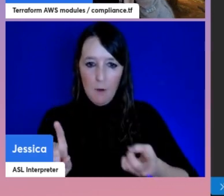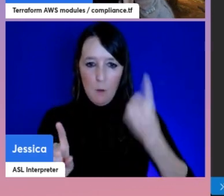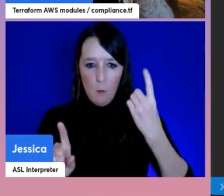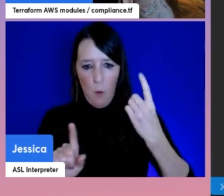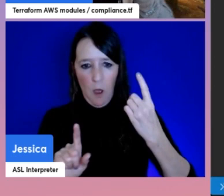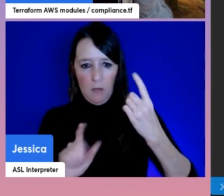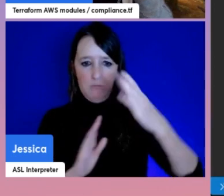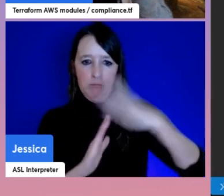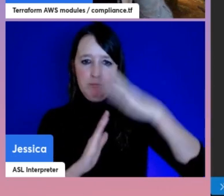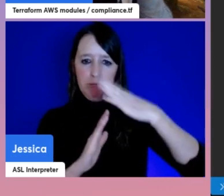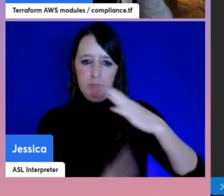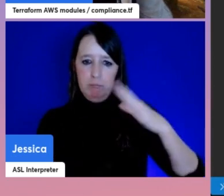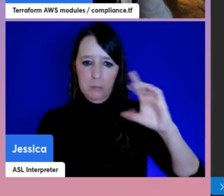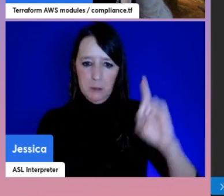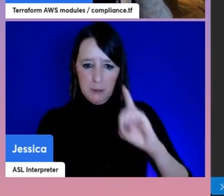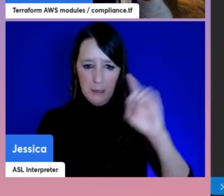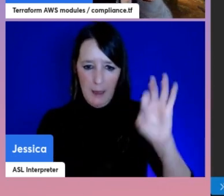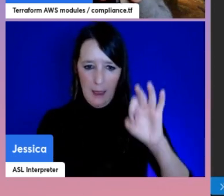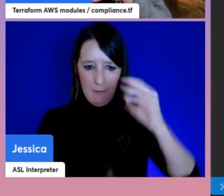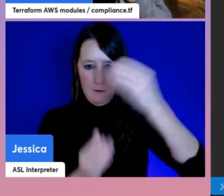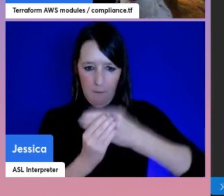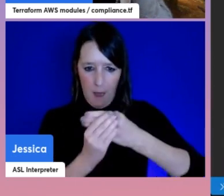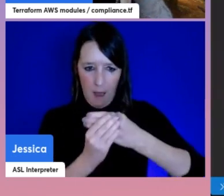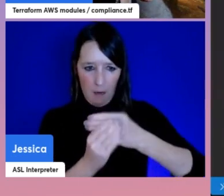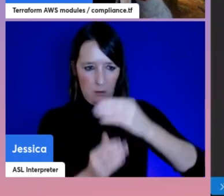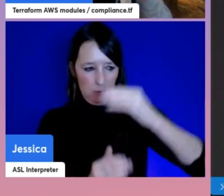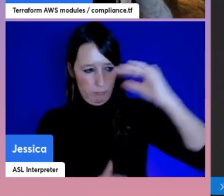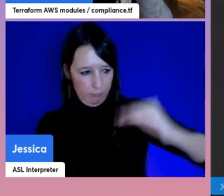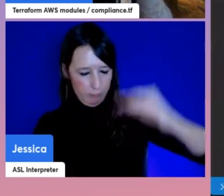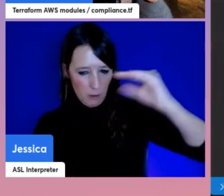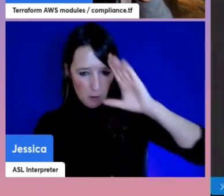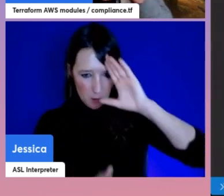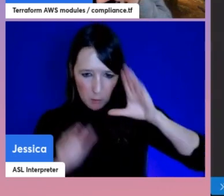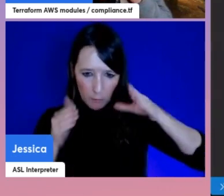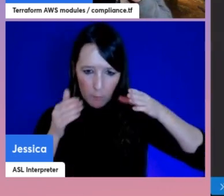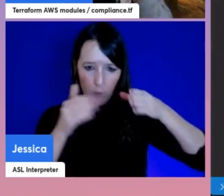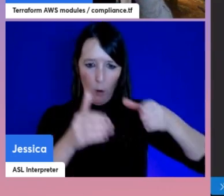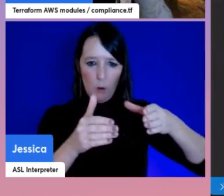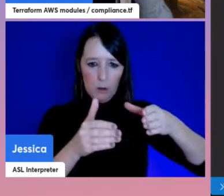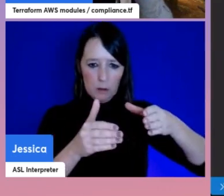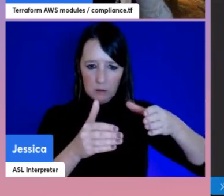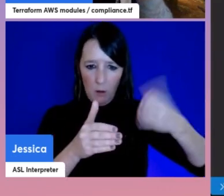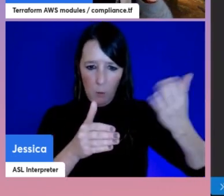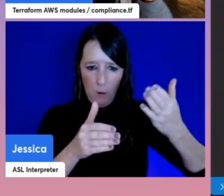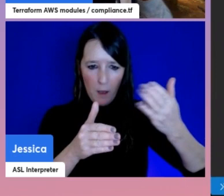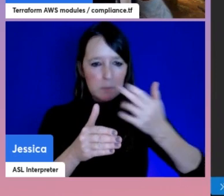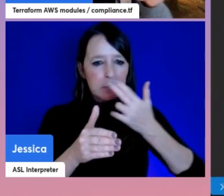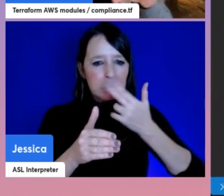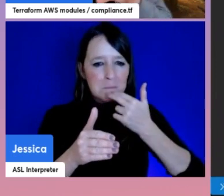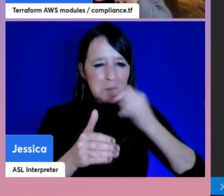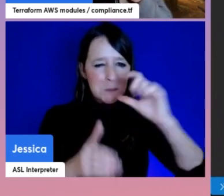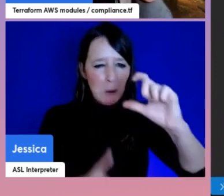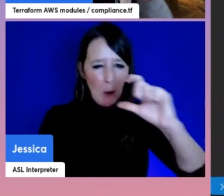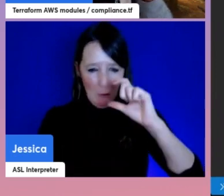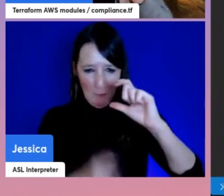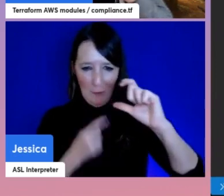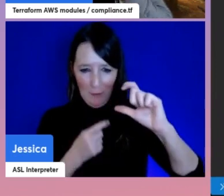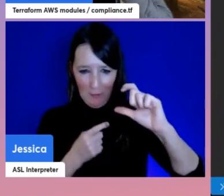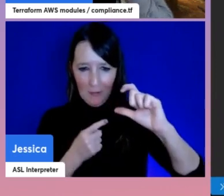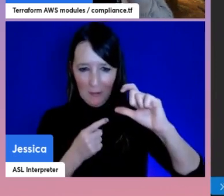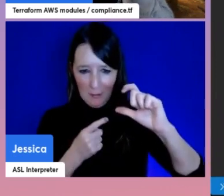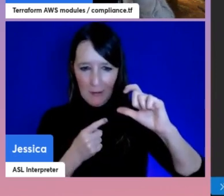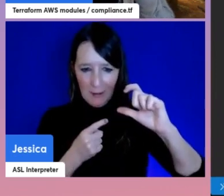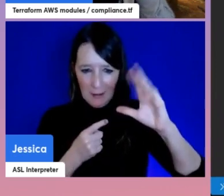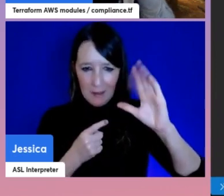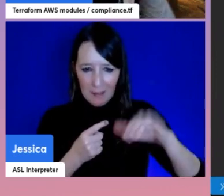file. I focus specifically on just small piece, which is calling different